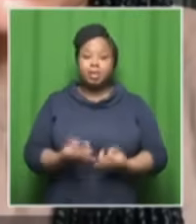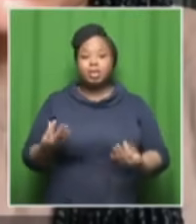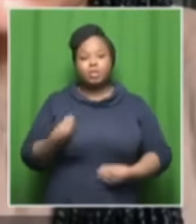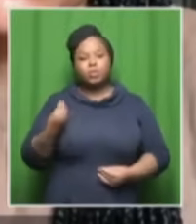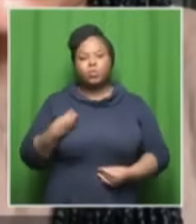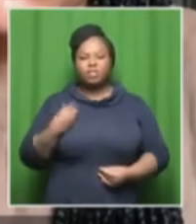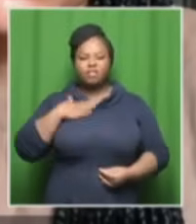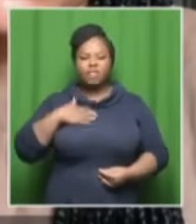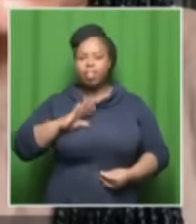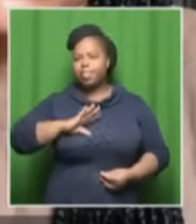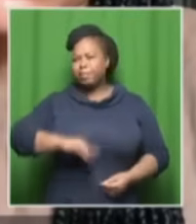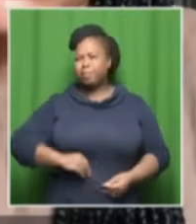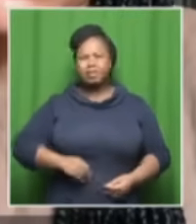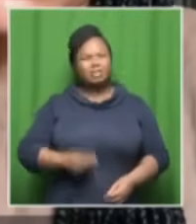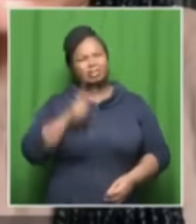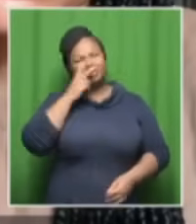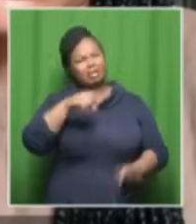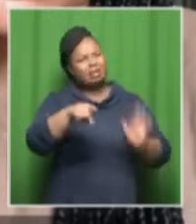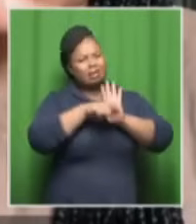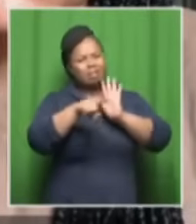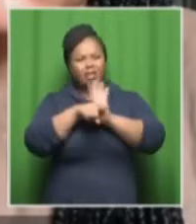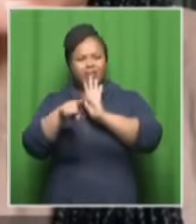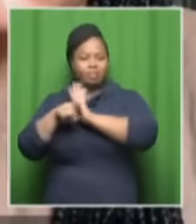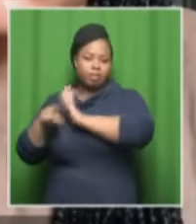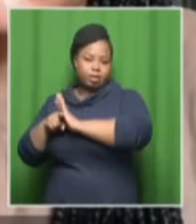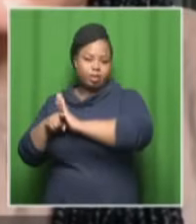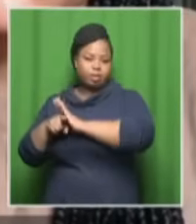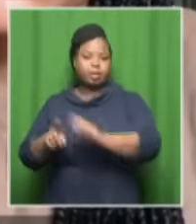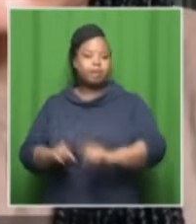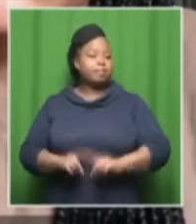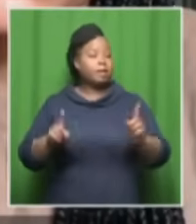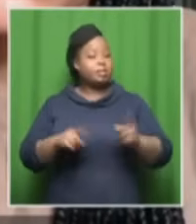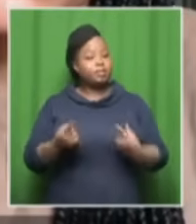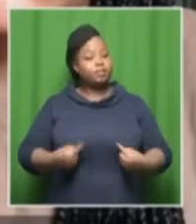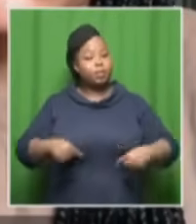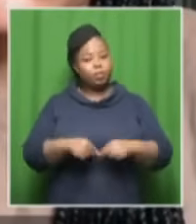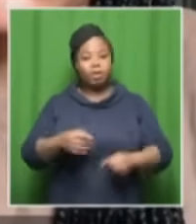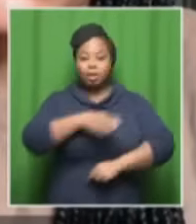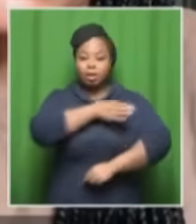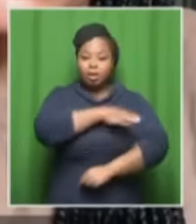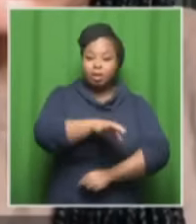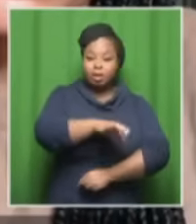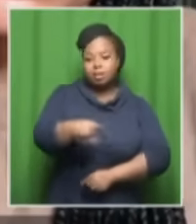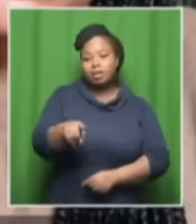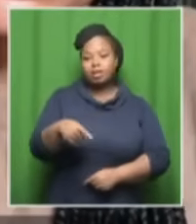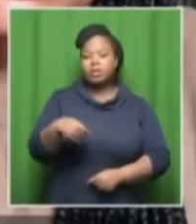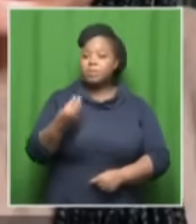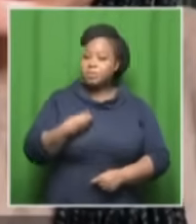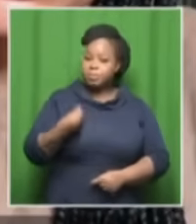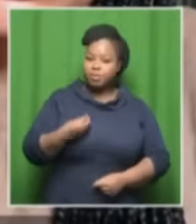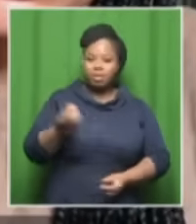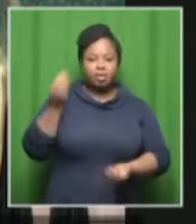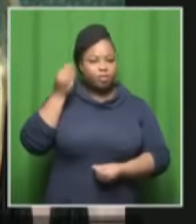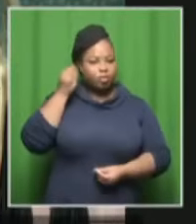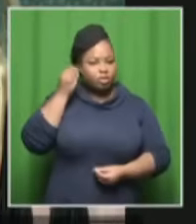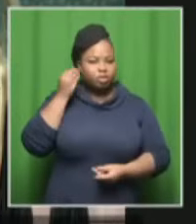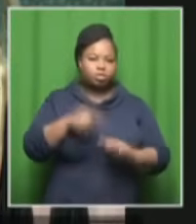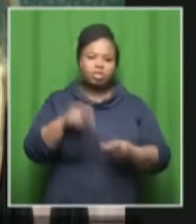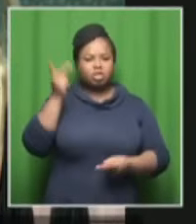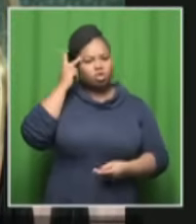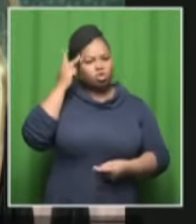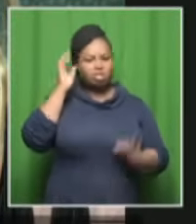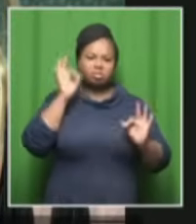because it's like, I just see negativity all around. But if we equip the youth with the right information and the right knowledge, I